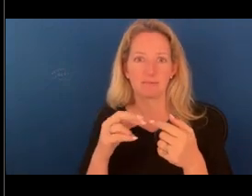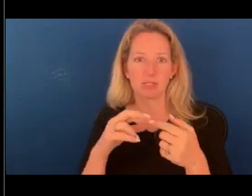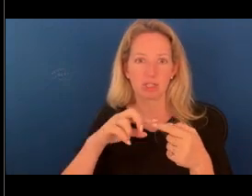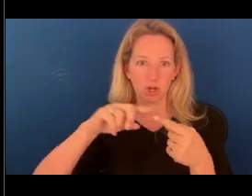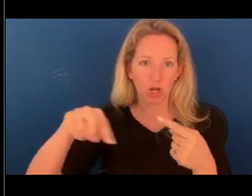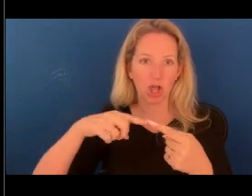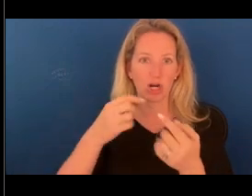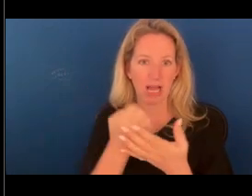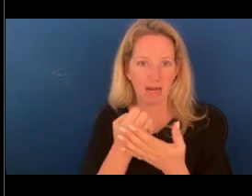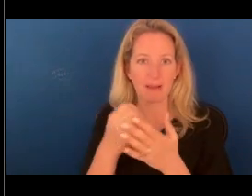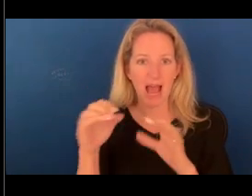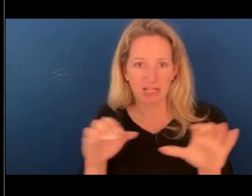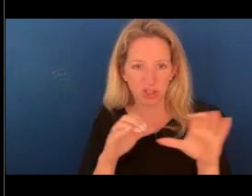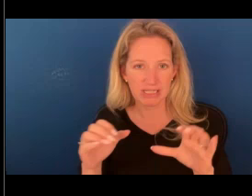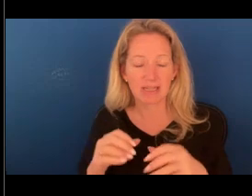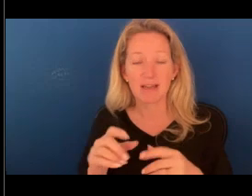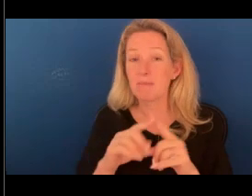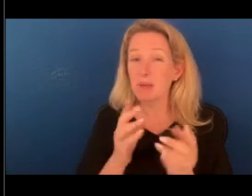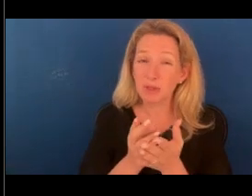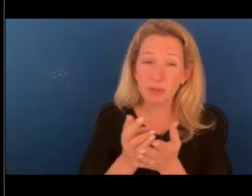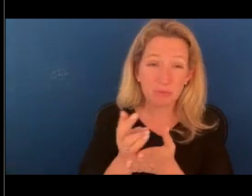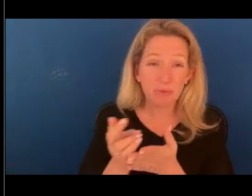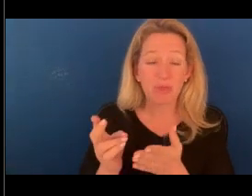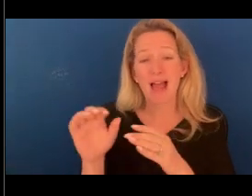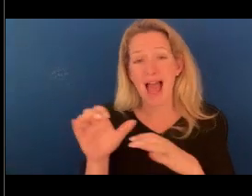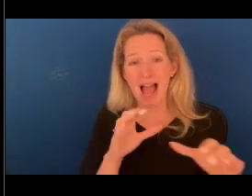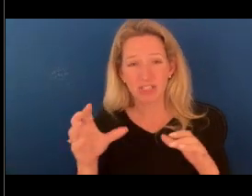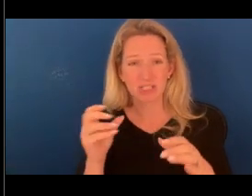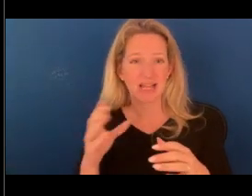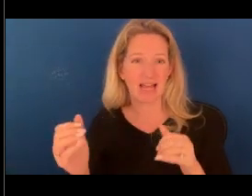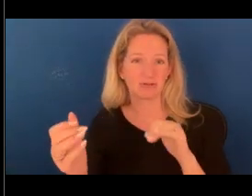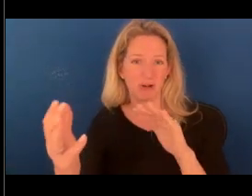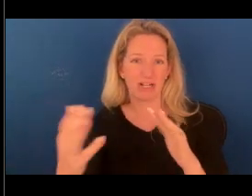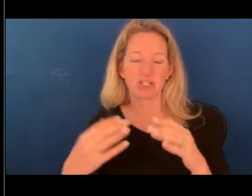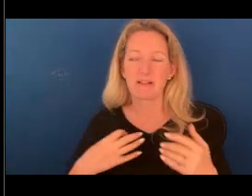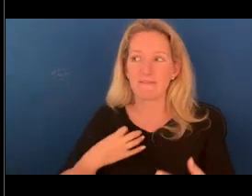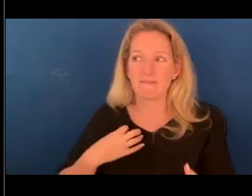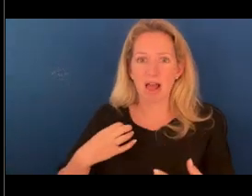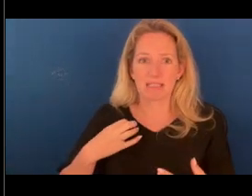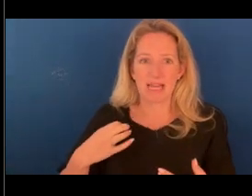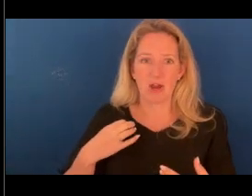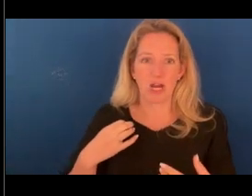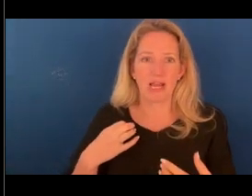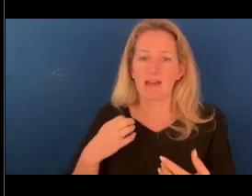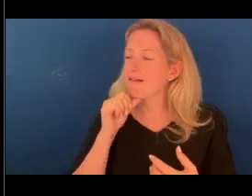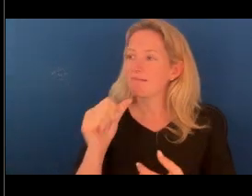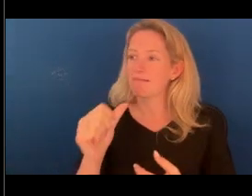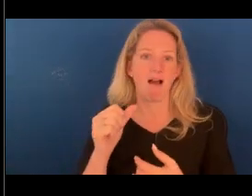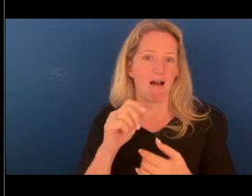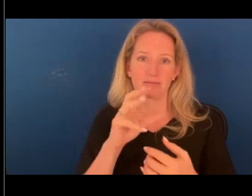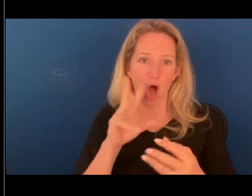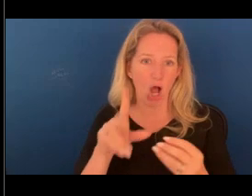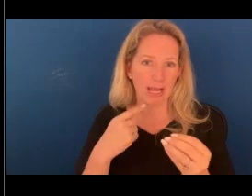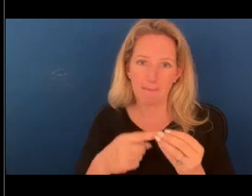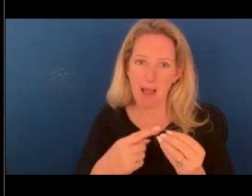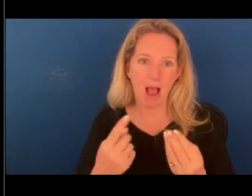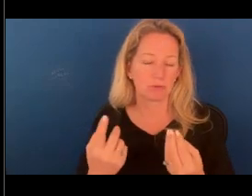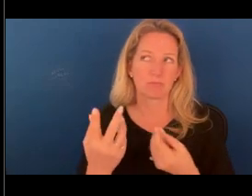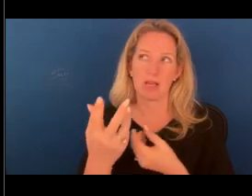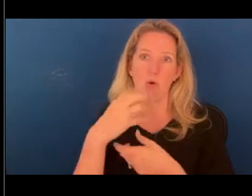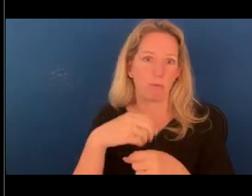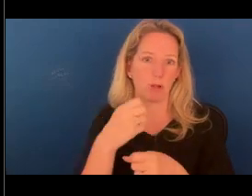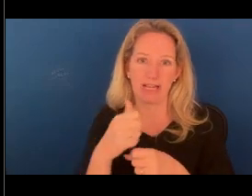But the truth is the actions in the strategy are voluntary. We're not talking about incorporating regulatory actions, and there's